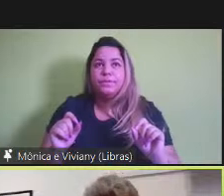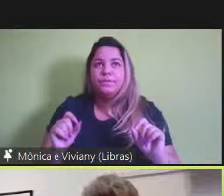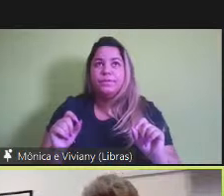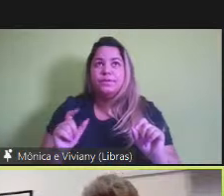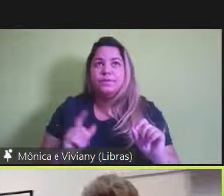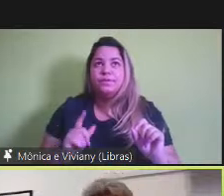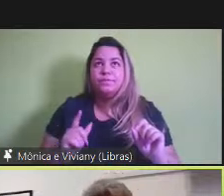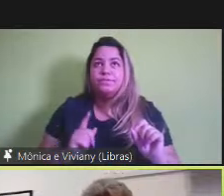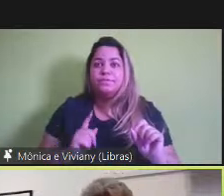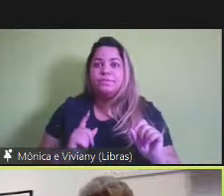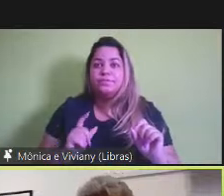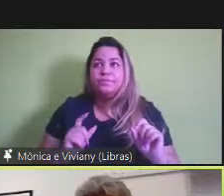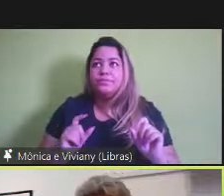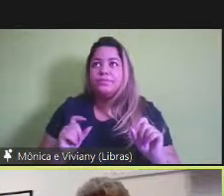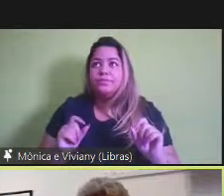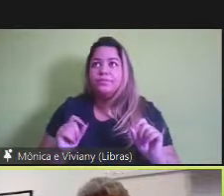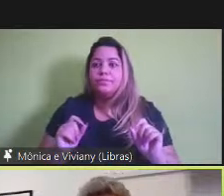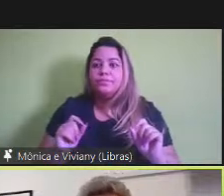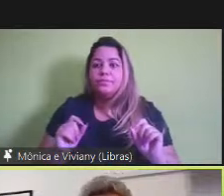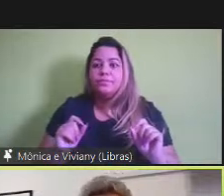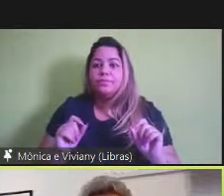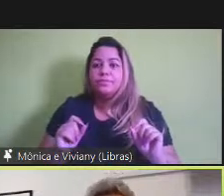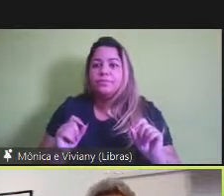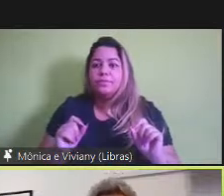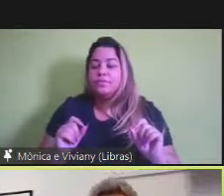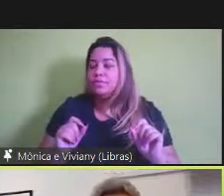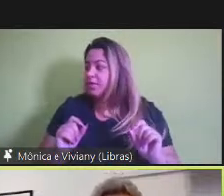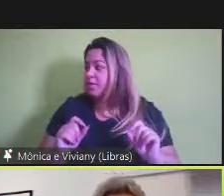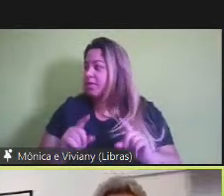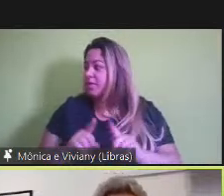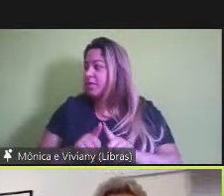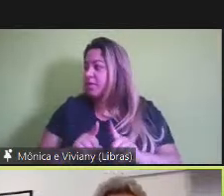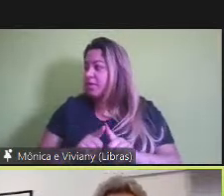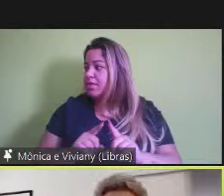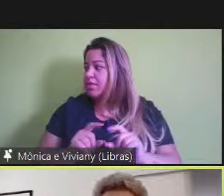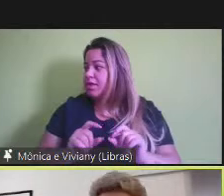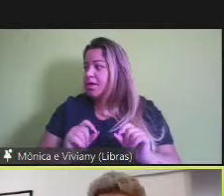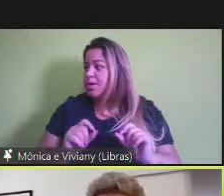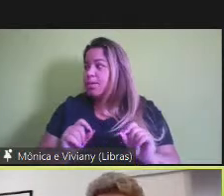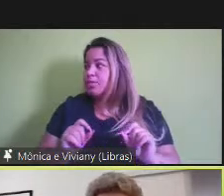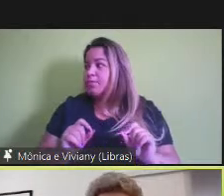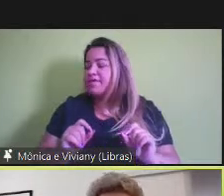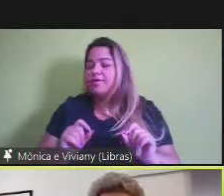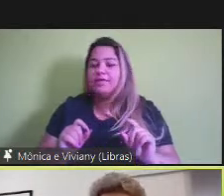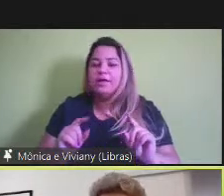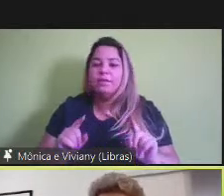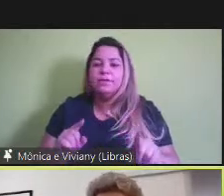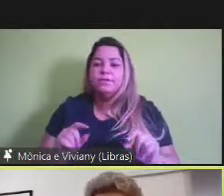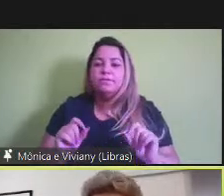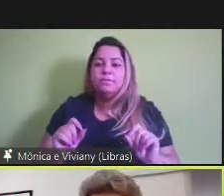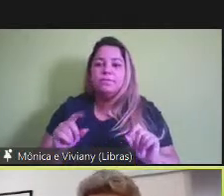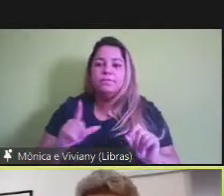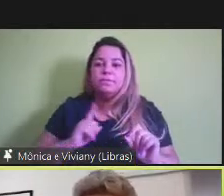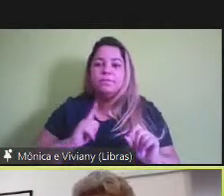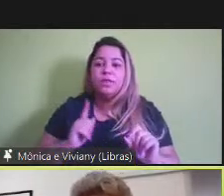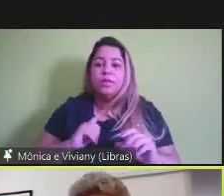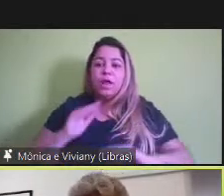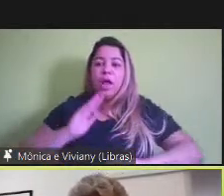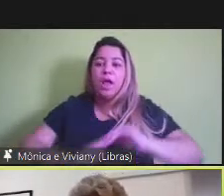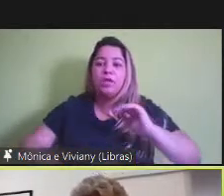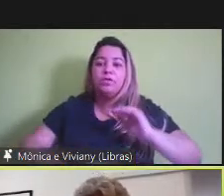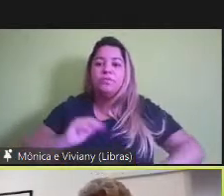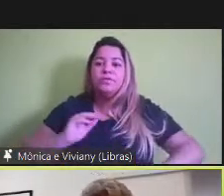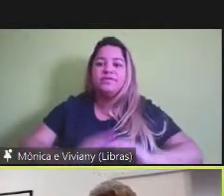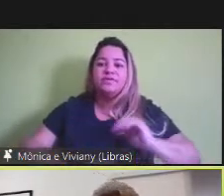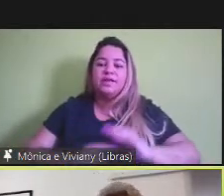which is interprofessional education, which proposes itself to collaborate in the development, is the recognition